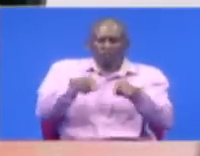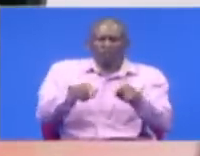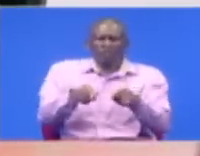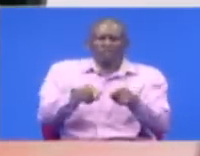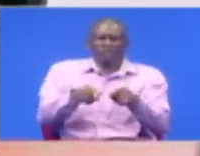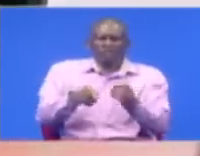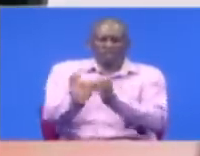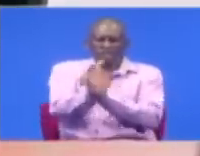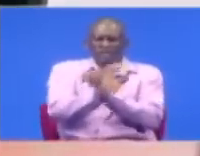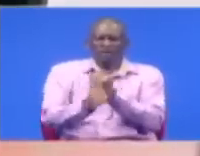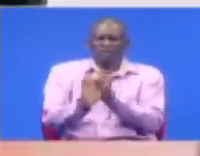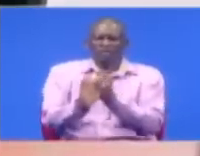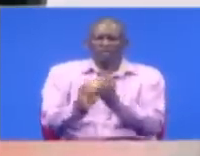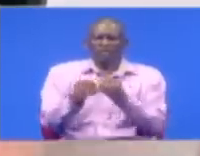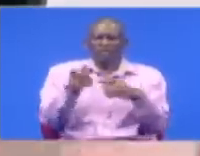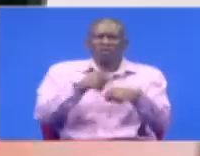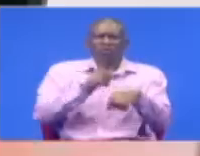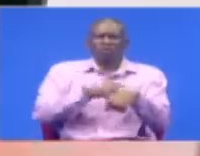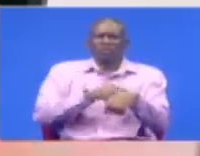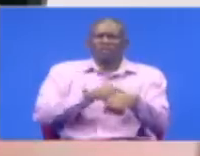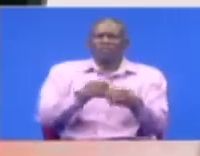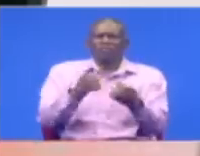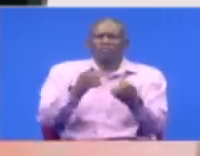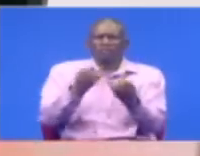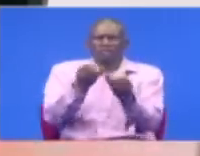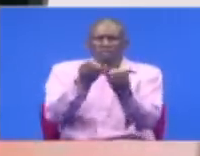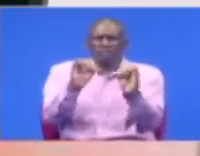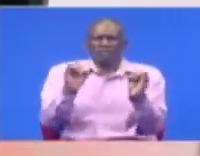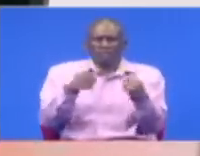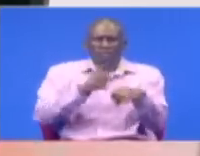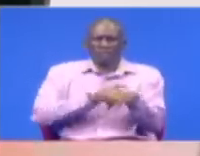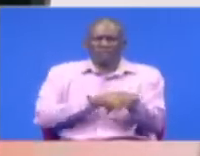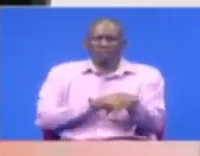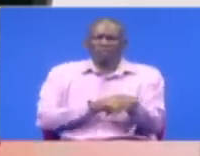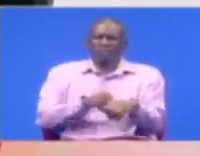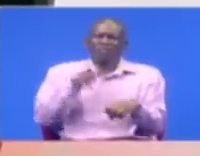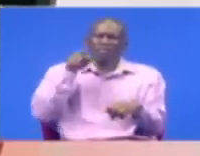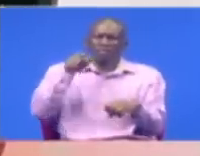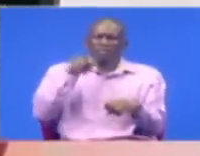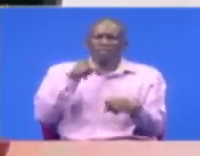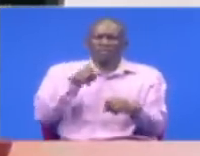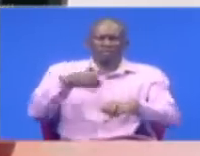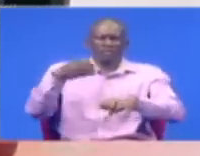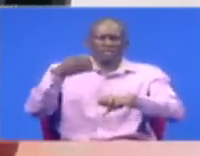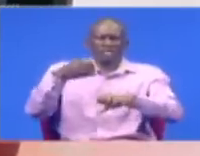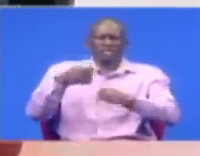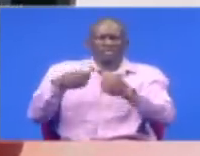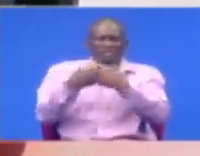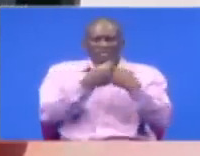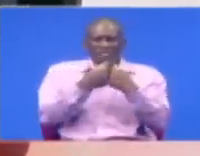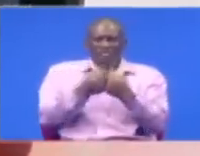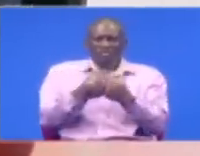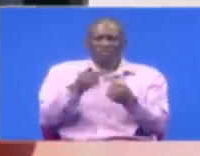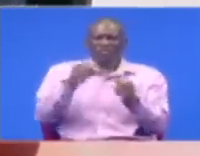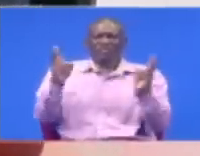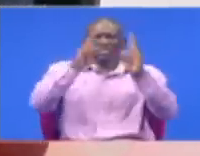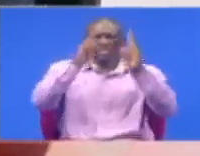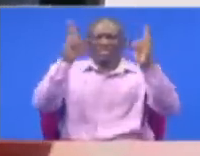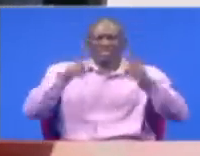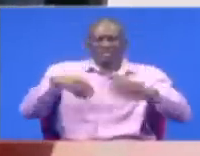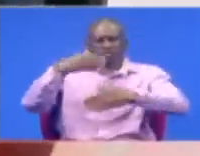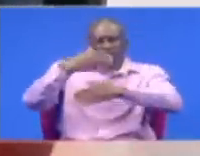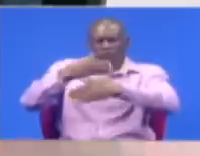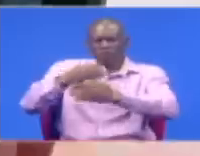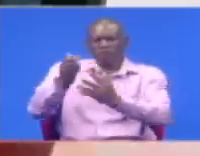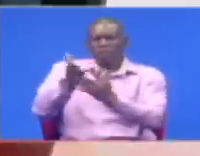this country from the time of independence. That is the difficulty of an international boundary